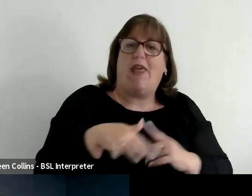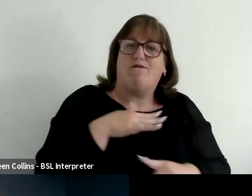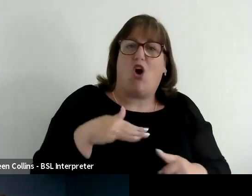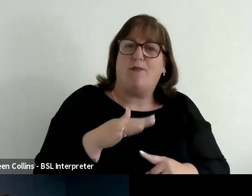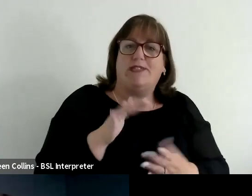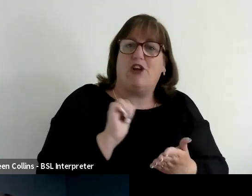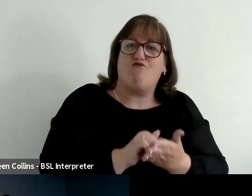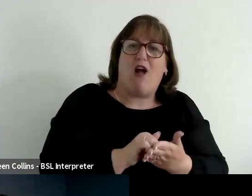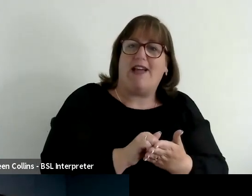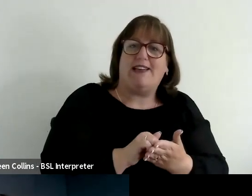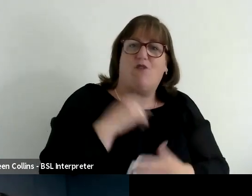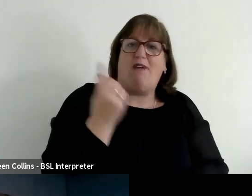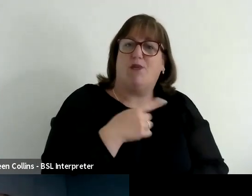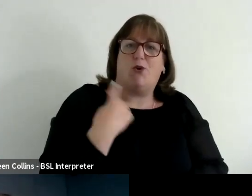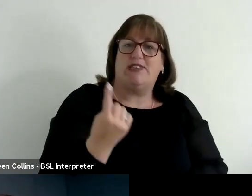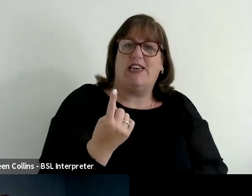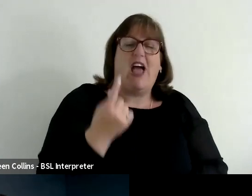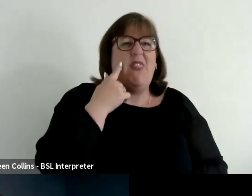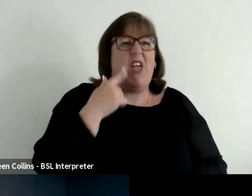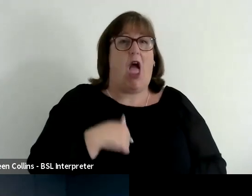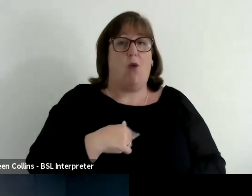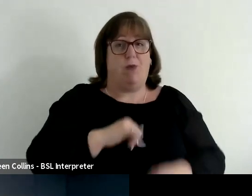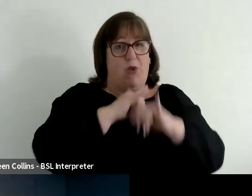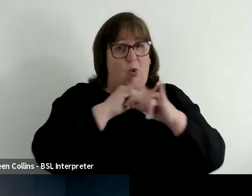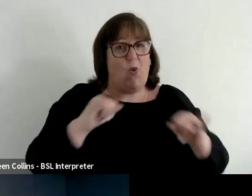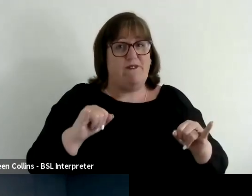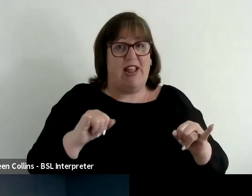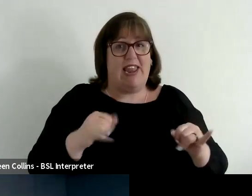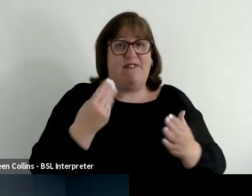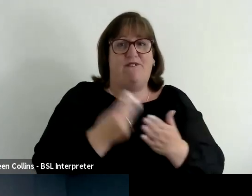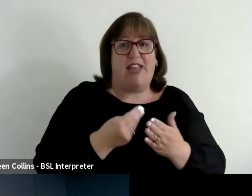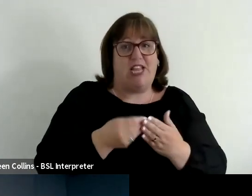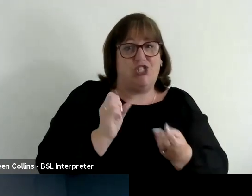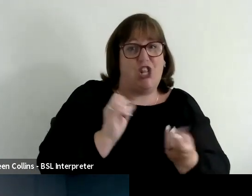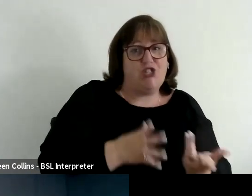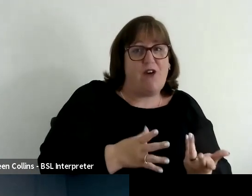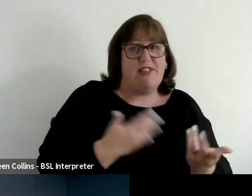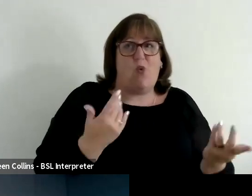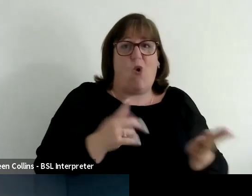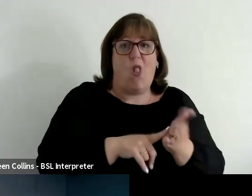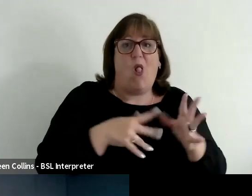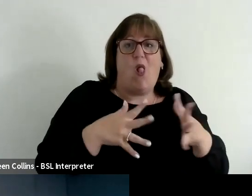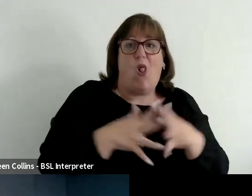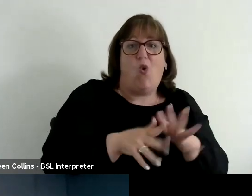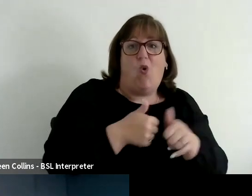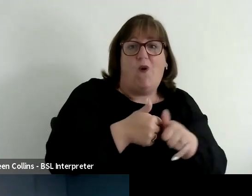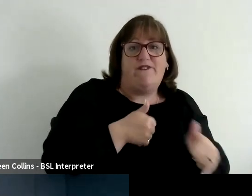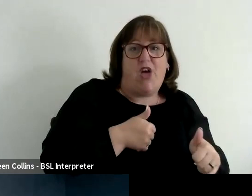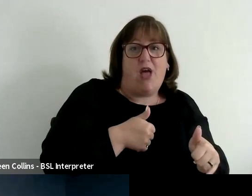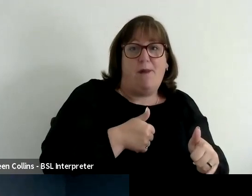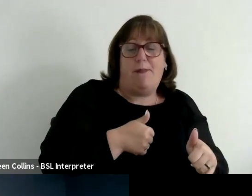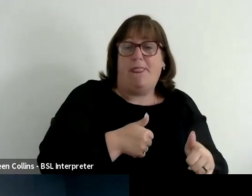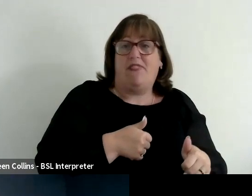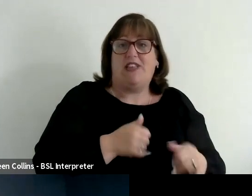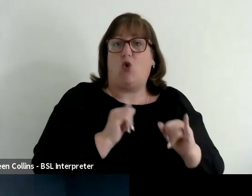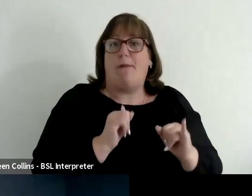probably be terrible in financial services or a law firm. So it's about and that's not a bad thing about them or